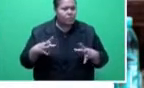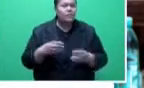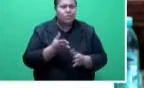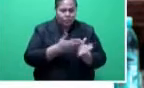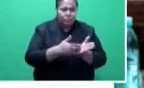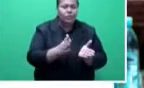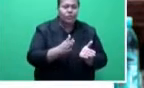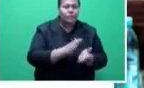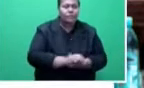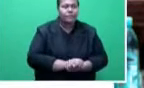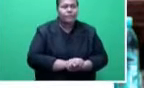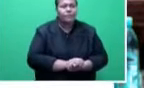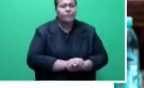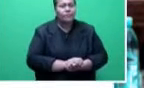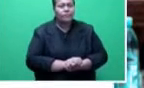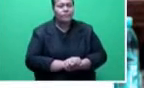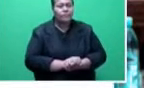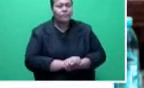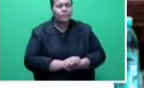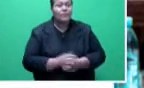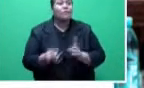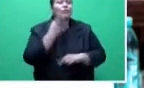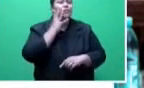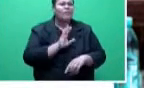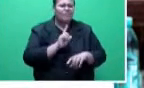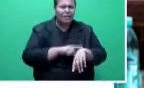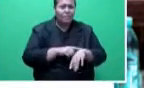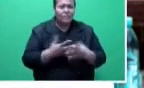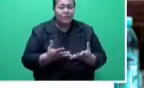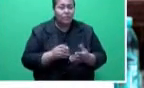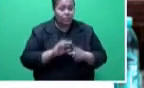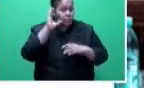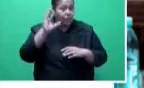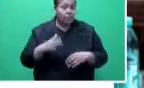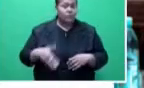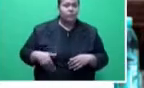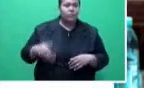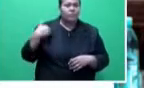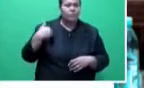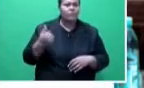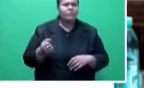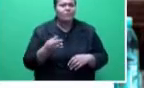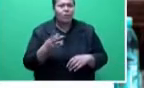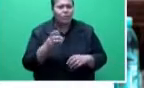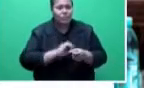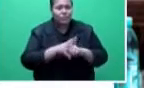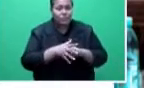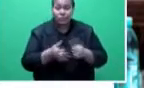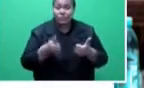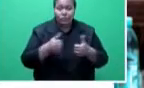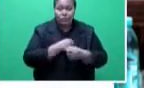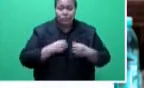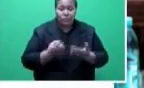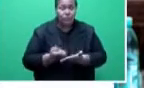approved, particularly at a time when the country is feeling the effects of COVID-19. So it is good for our